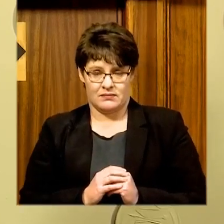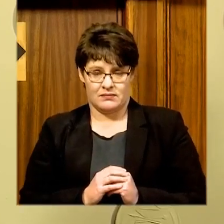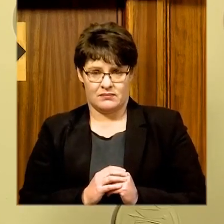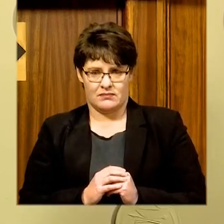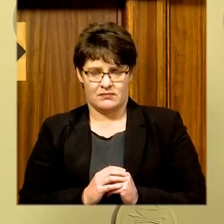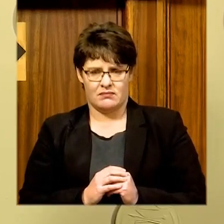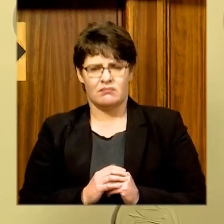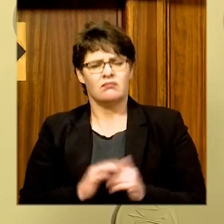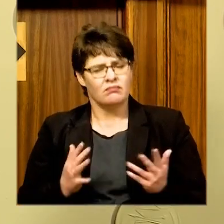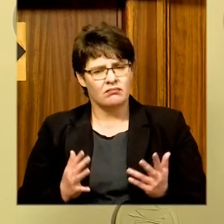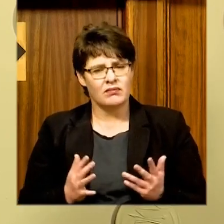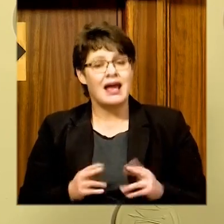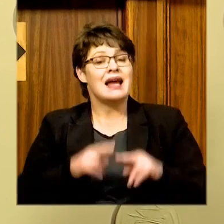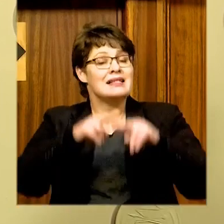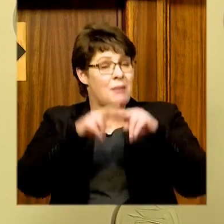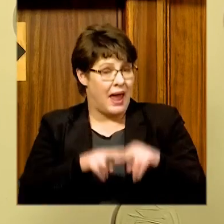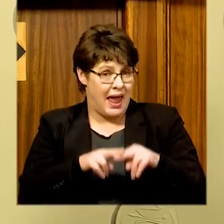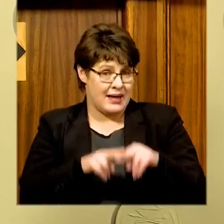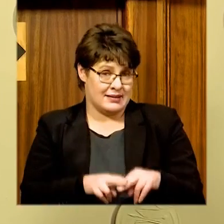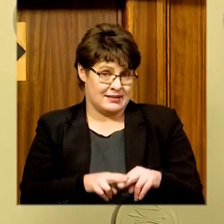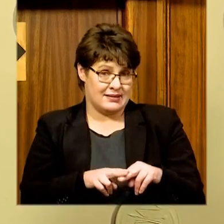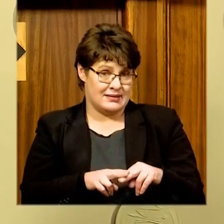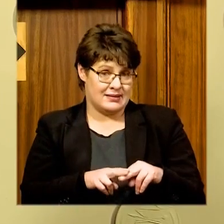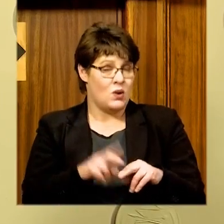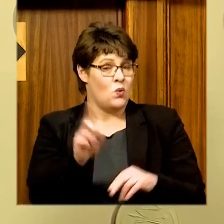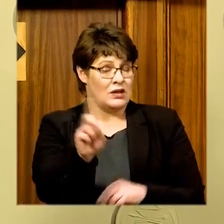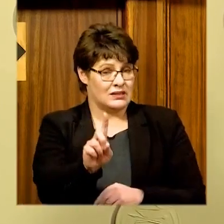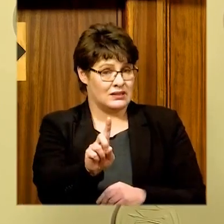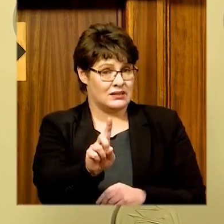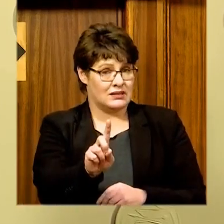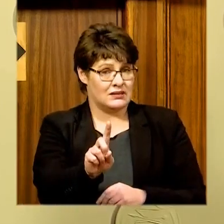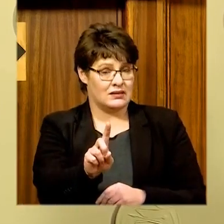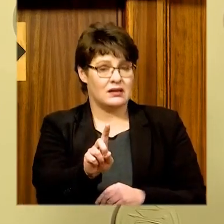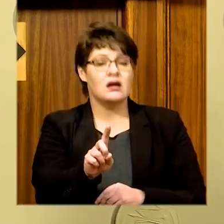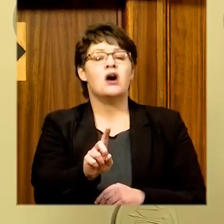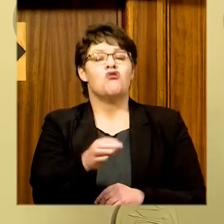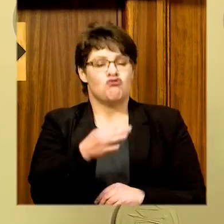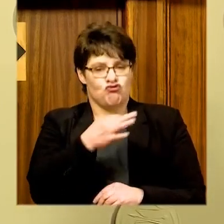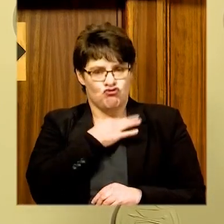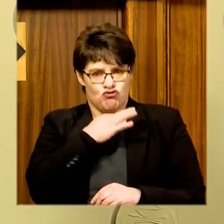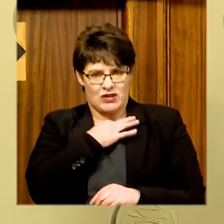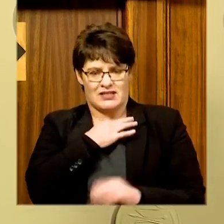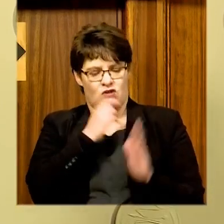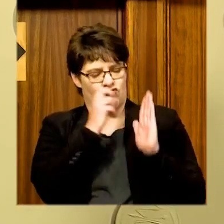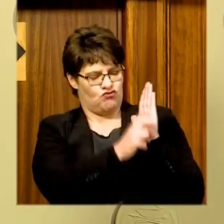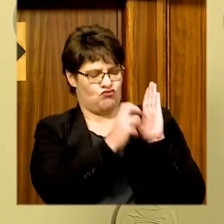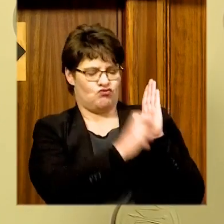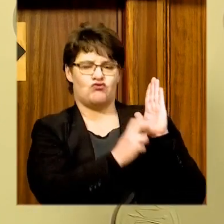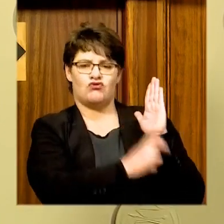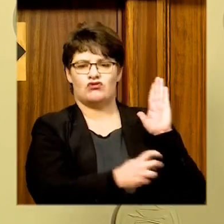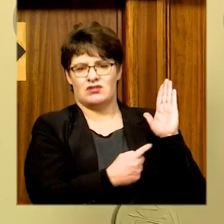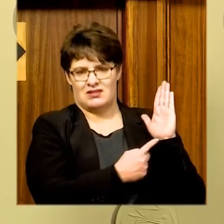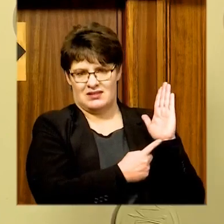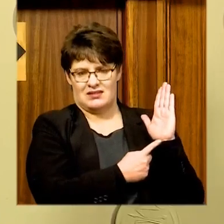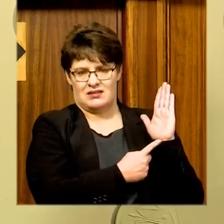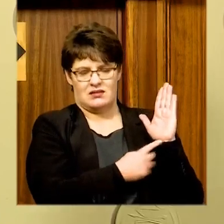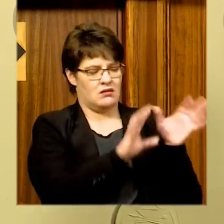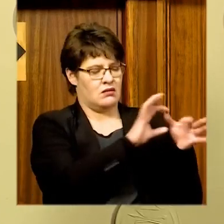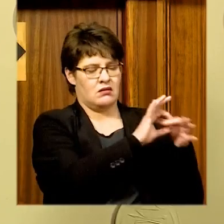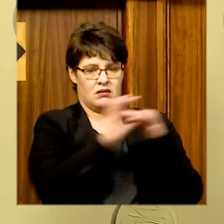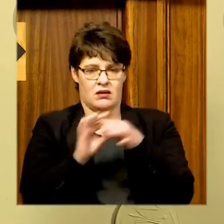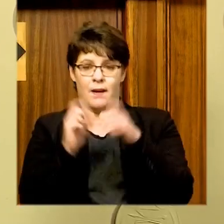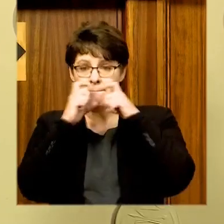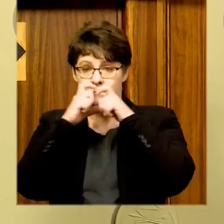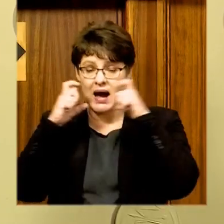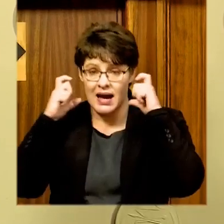And this will be on condition that new risk mitigation protocols related to